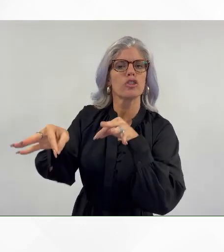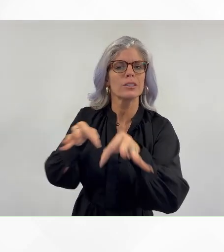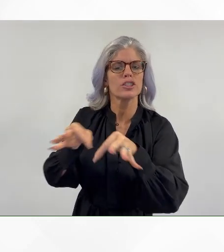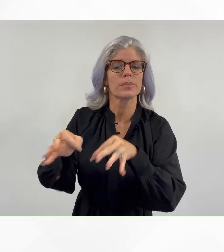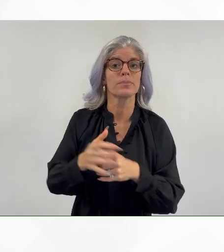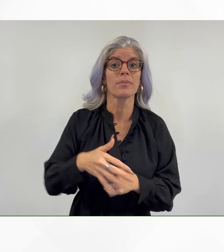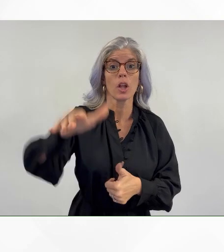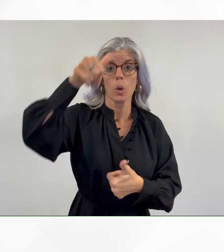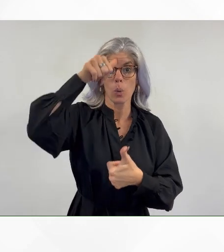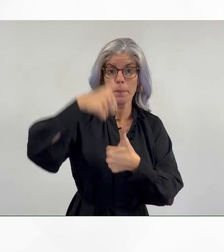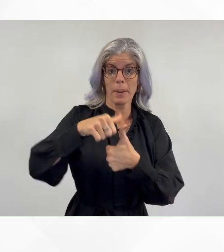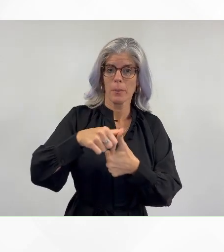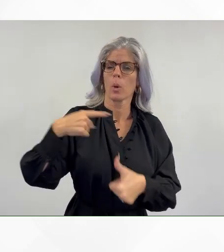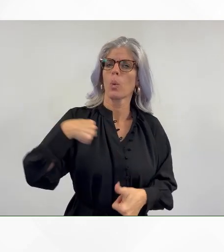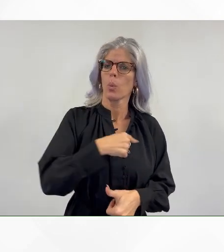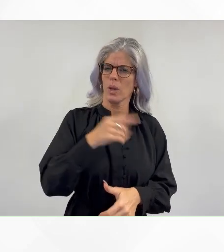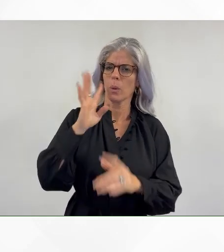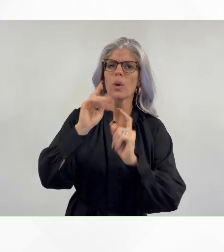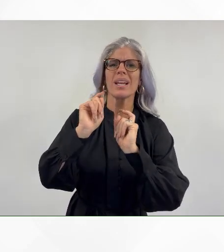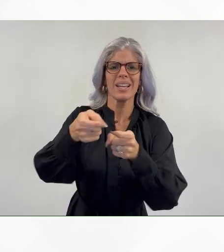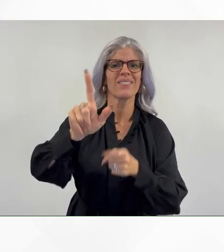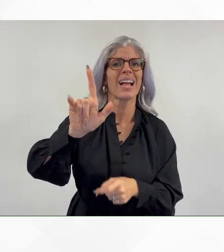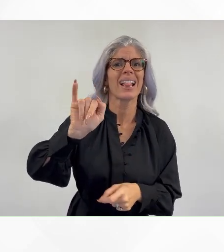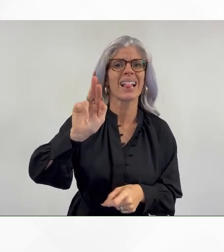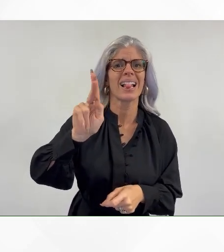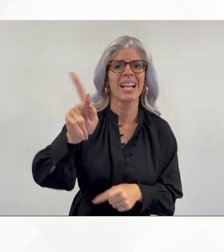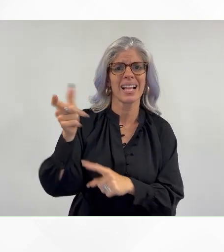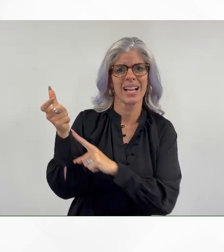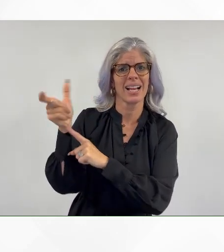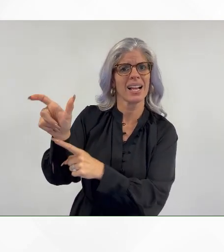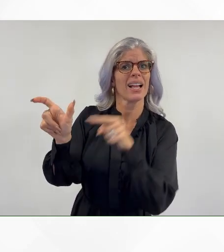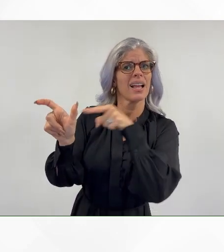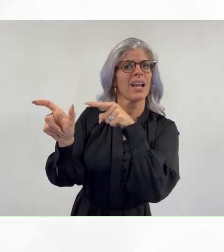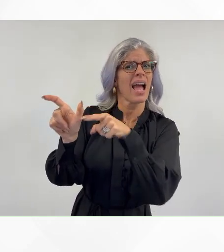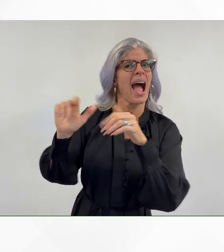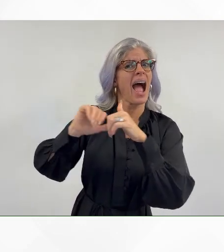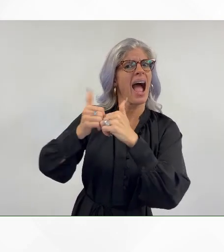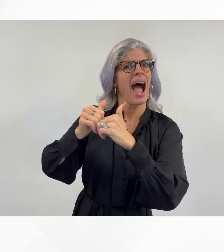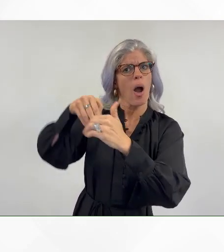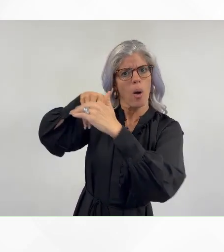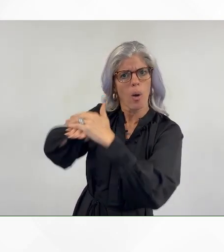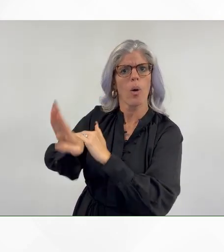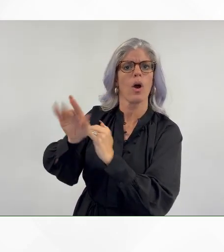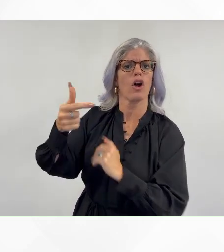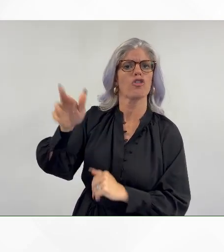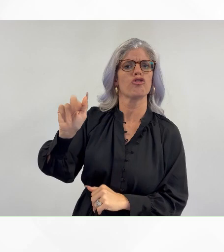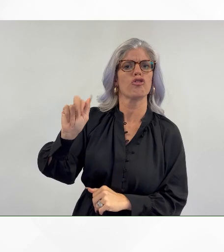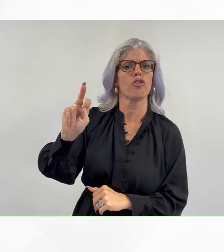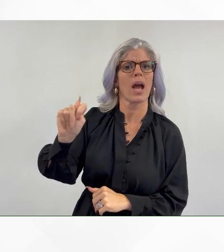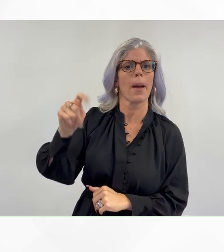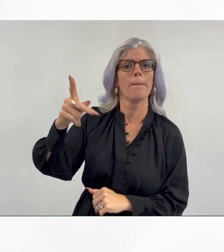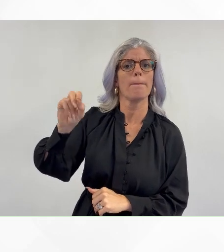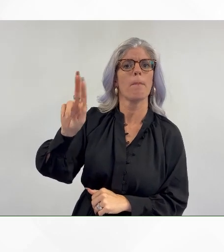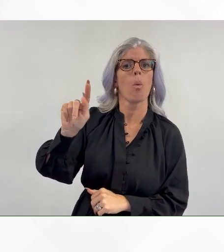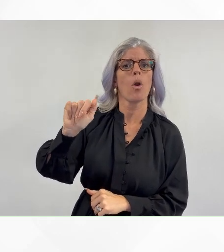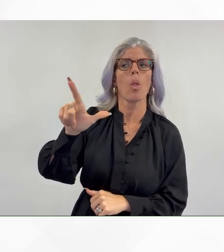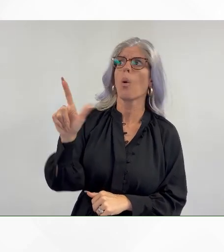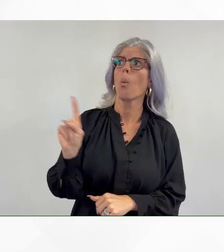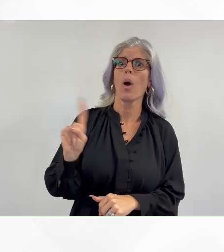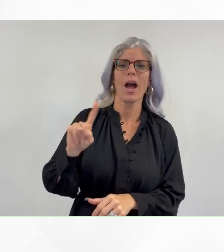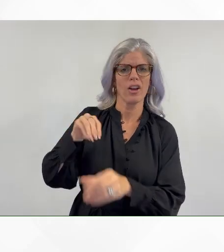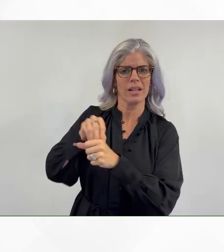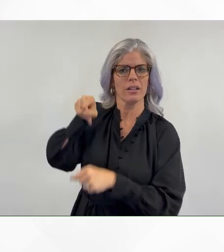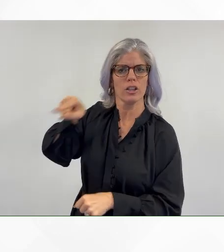Portal as well as an applicant quick guide from FEMA in the chat. To request Grants Portal access, go to the Grants Portal